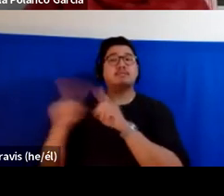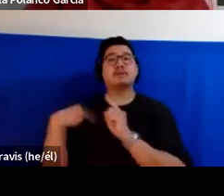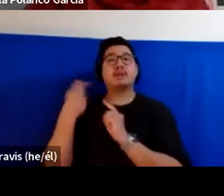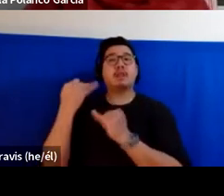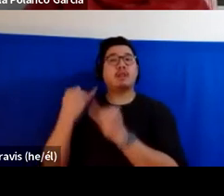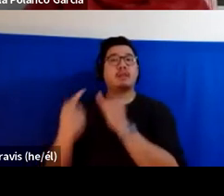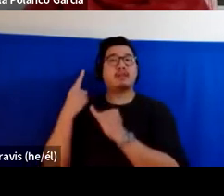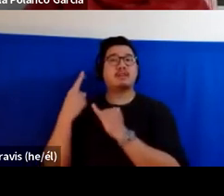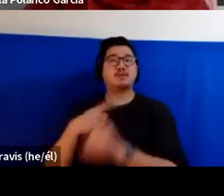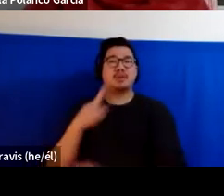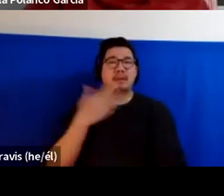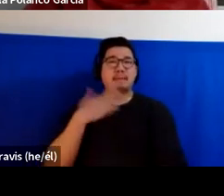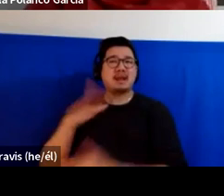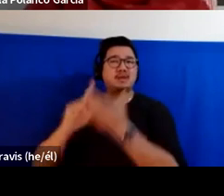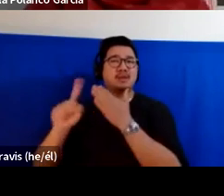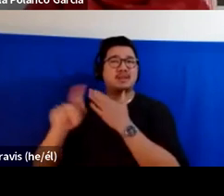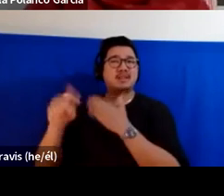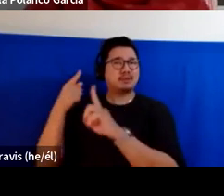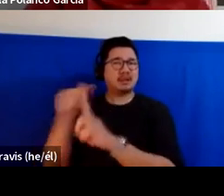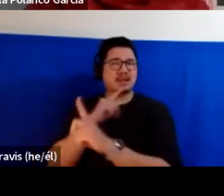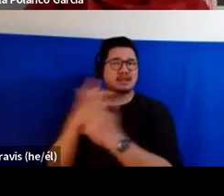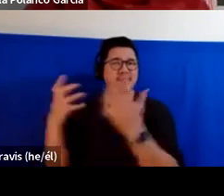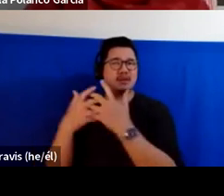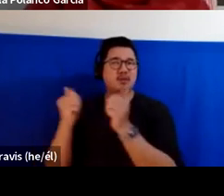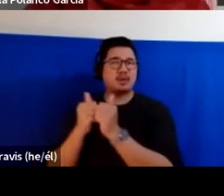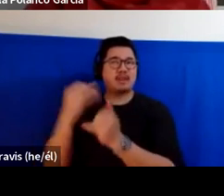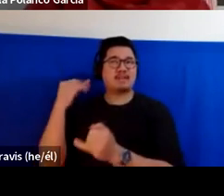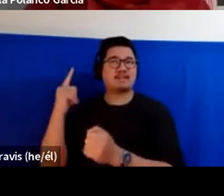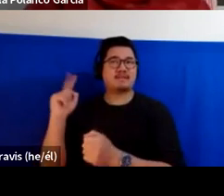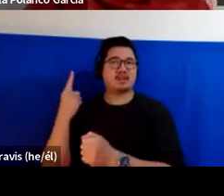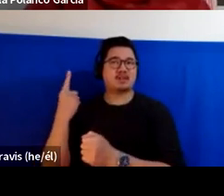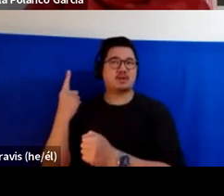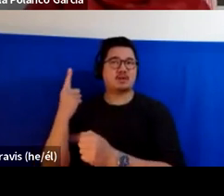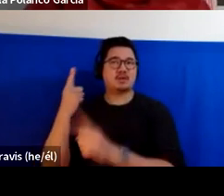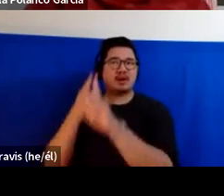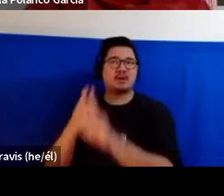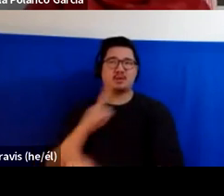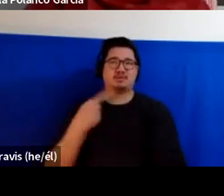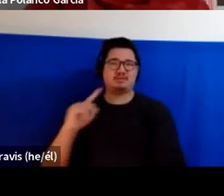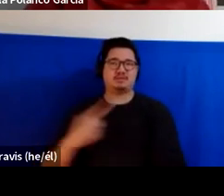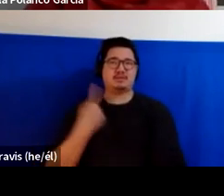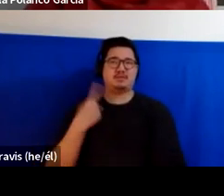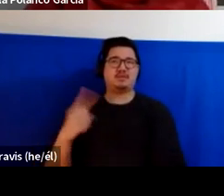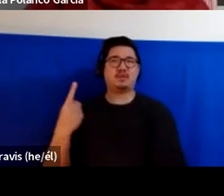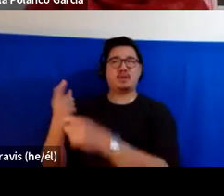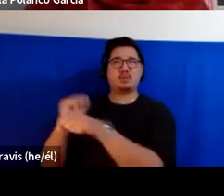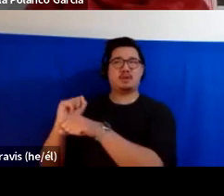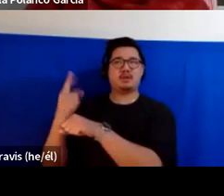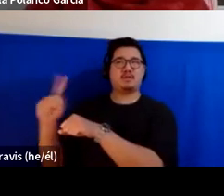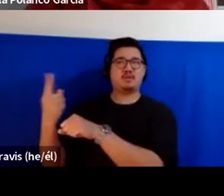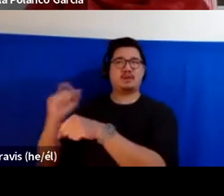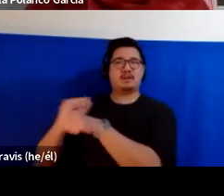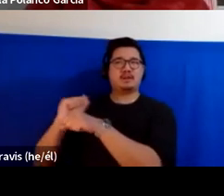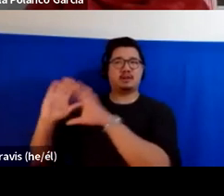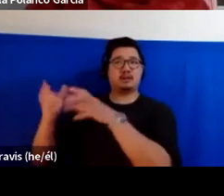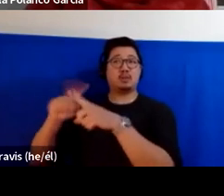poorly researched 10 points are not in line with the original goals and frankly insulting to the thoughtful work of the task force when 91